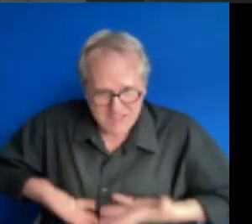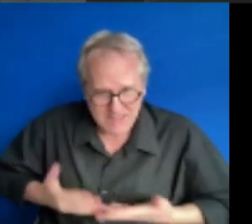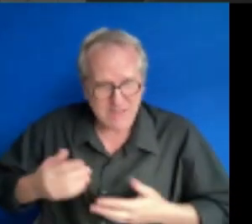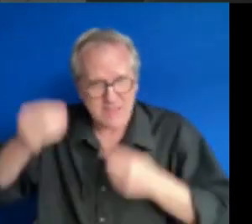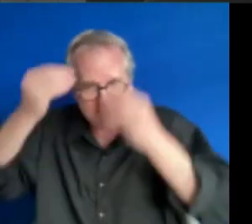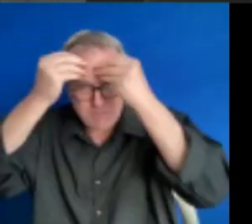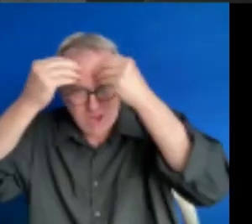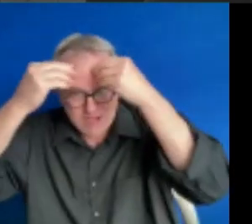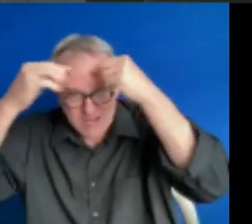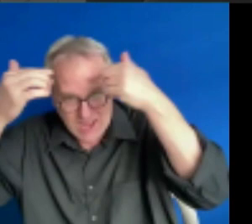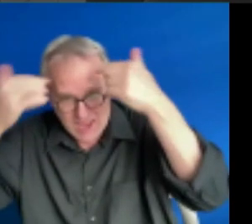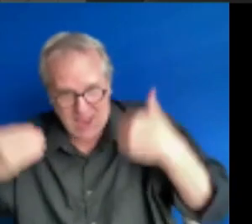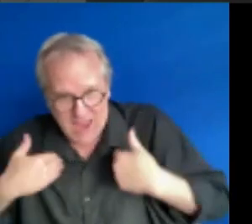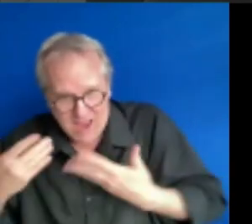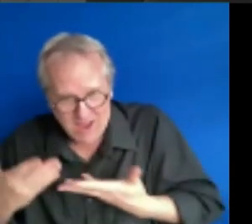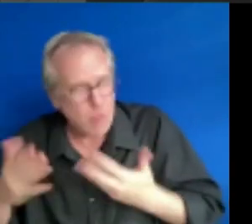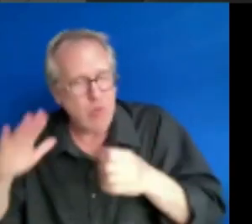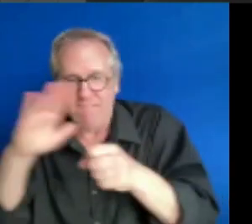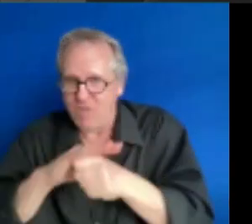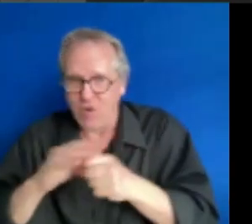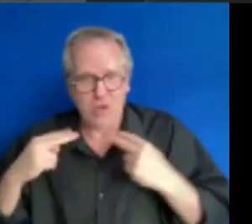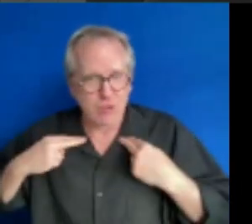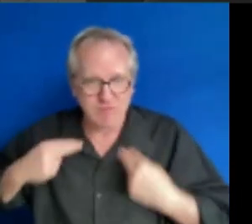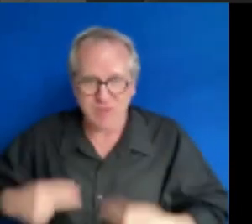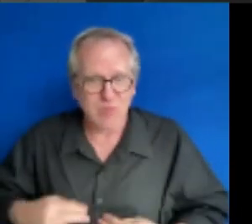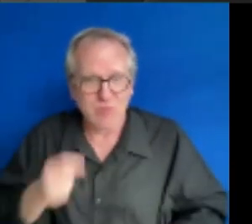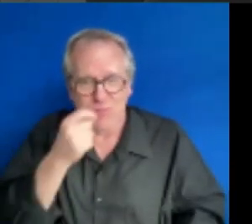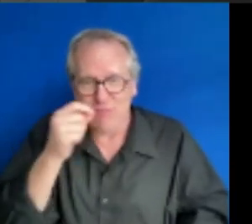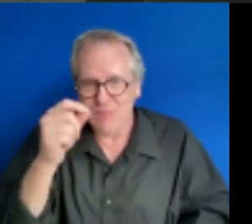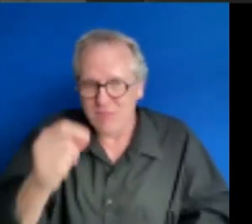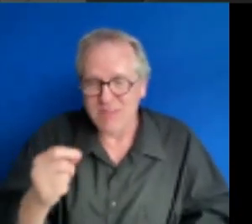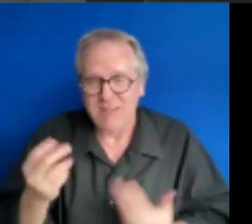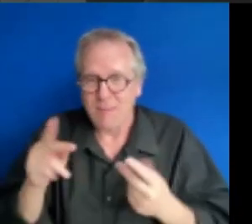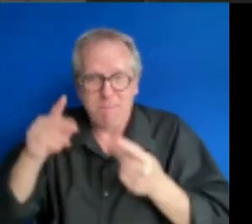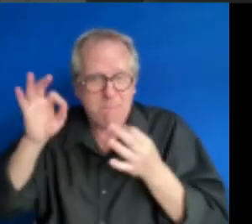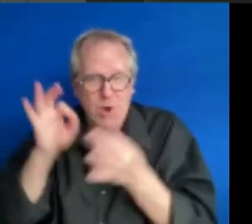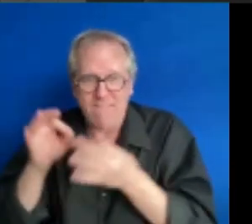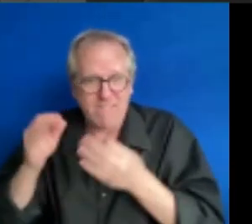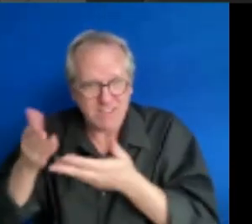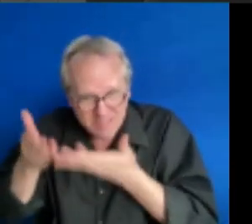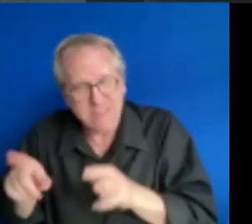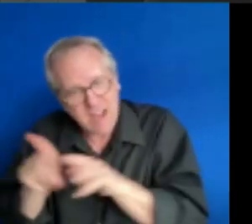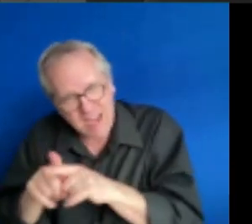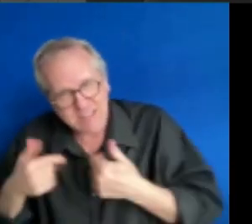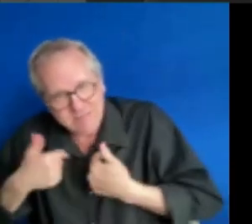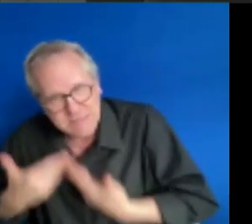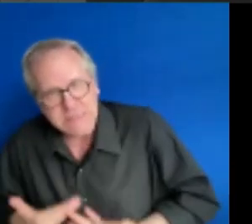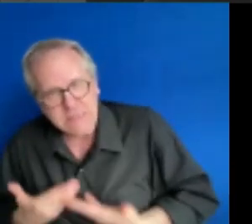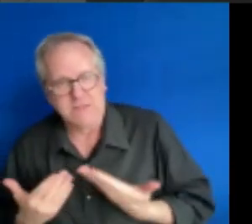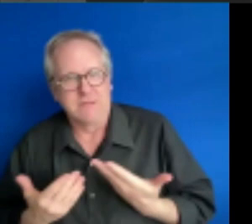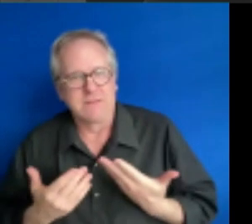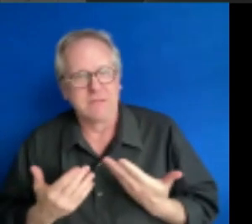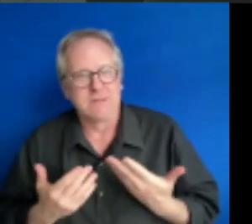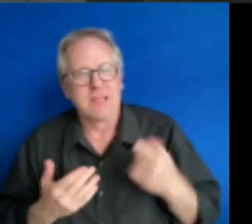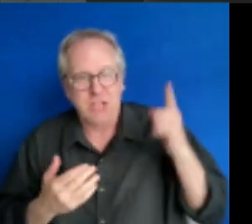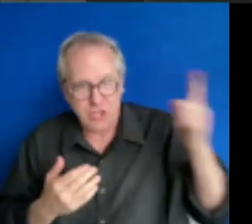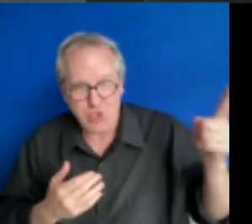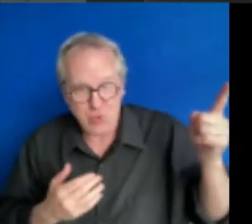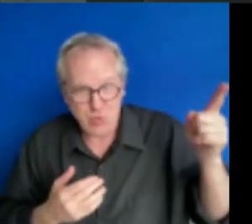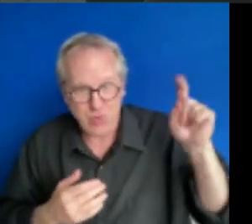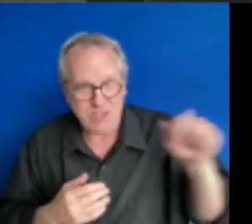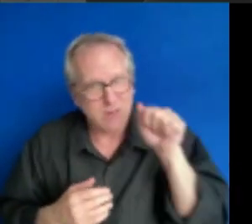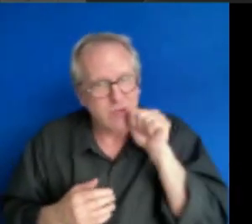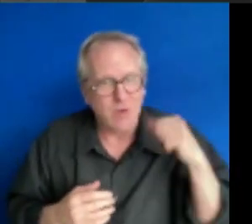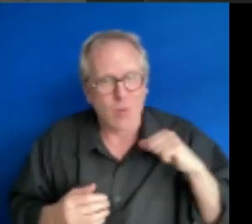we have. We are full, complete humans and perfectly made in our own beings, and that you need to deal with